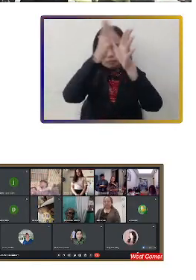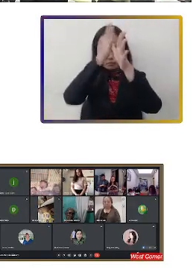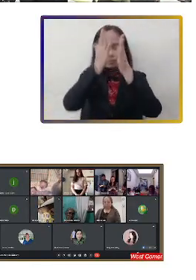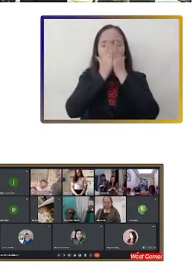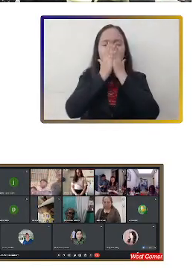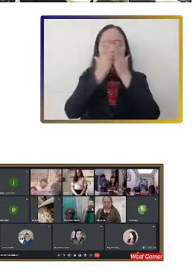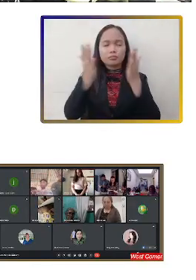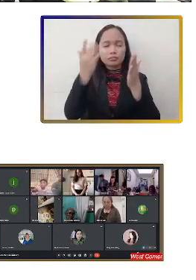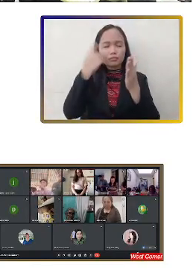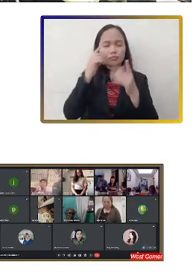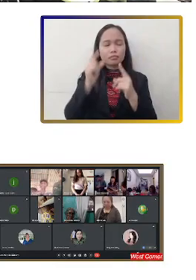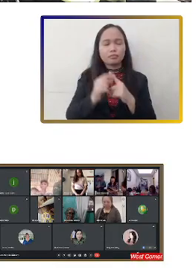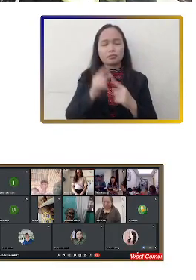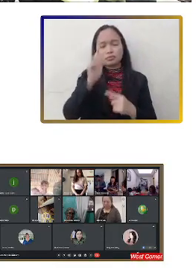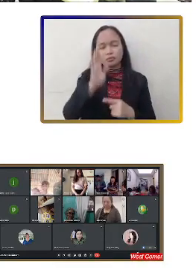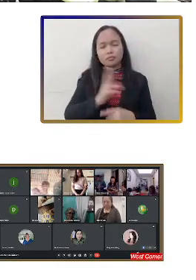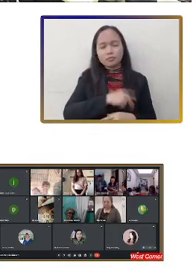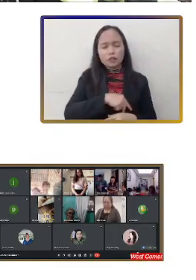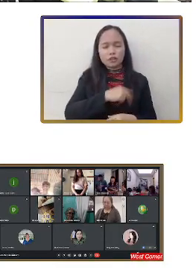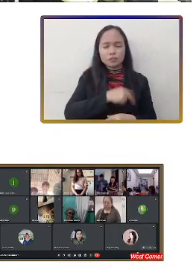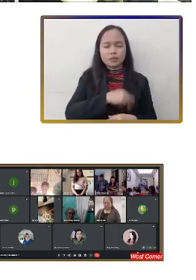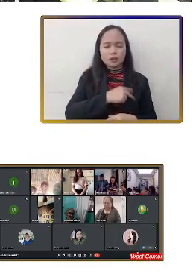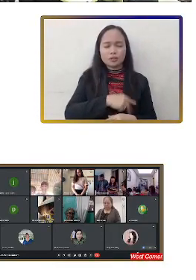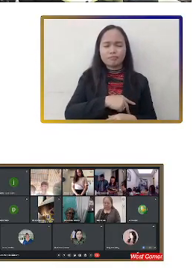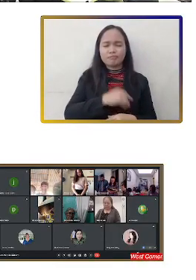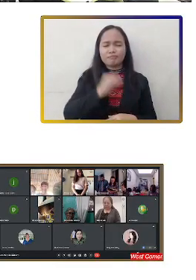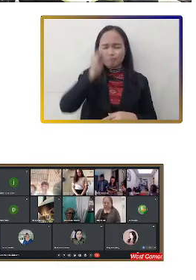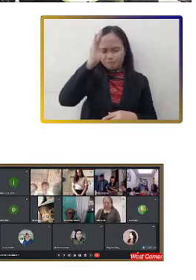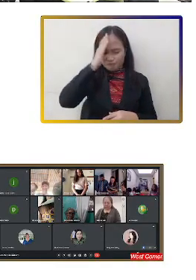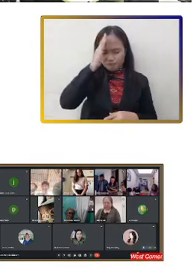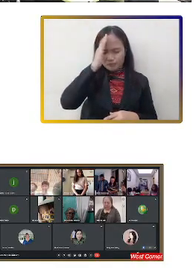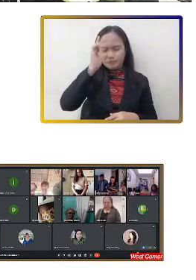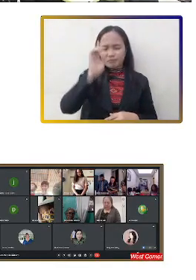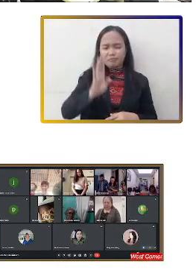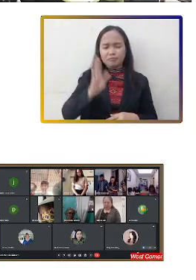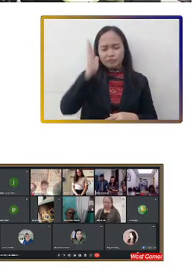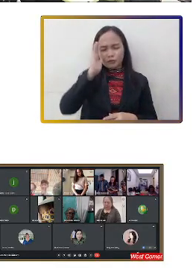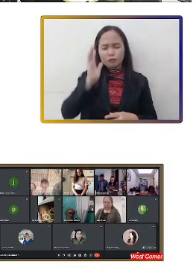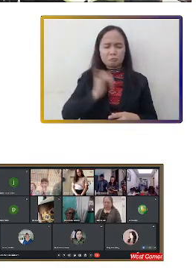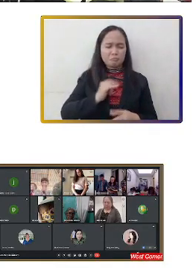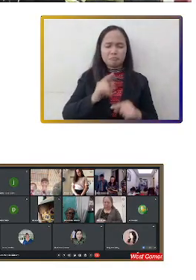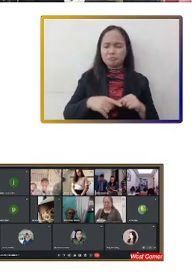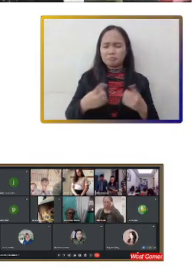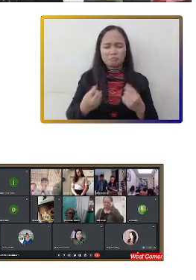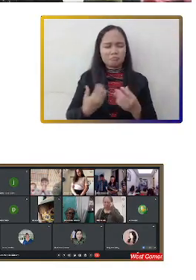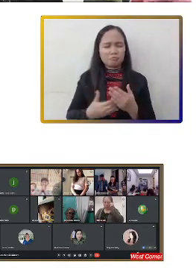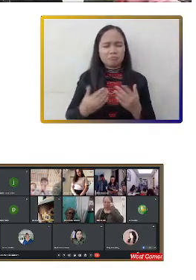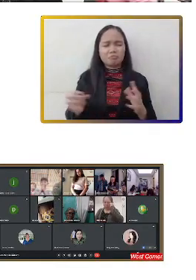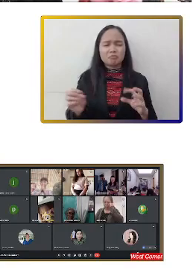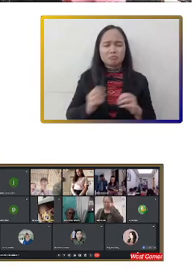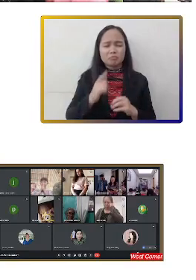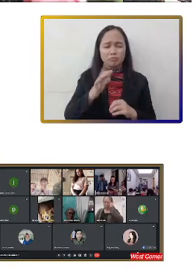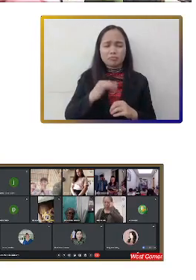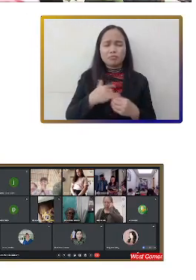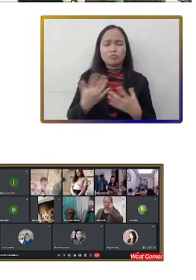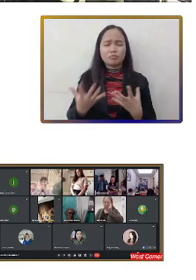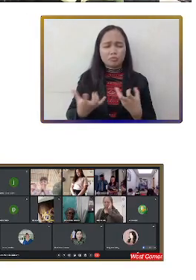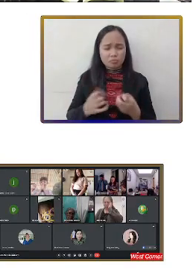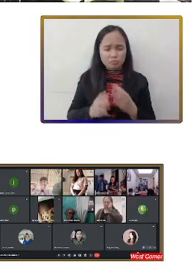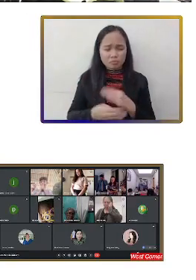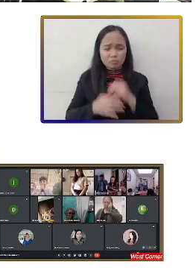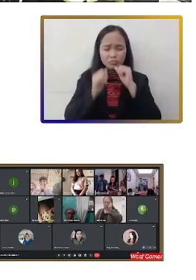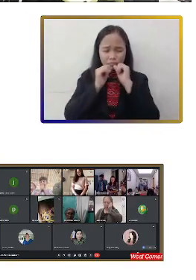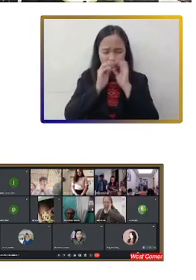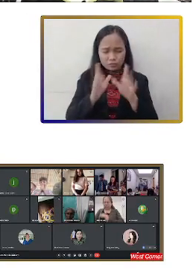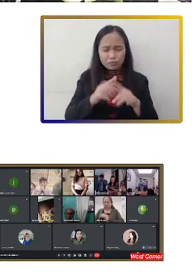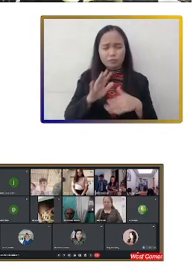God, please. Alam niyo po na wala po akong magagawa without you. I want to be a blessing to your people. Please